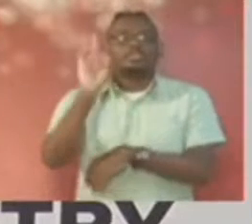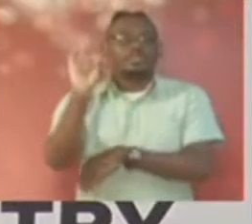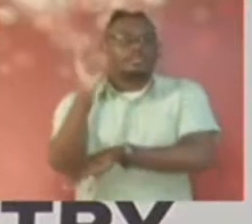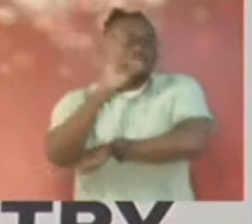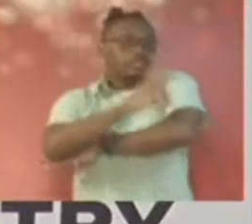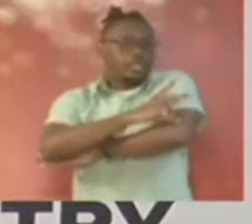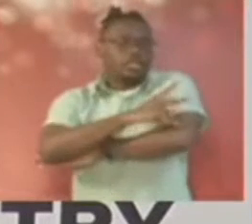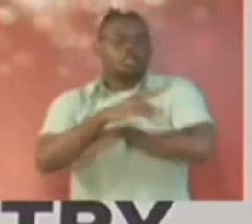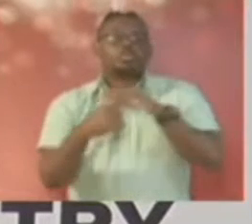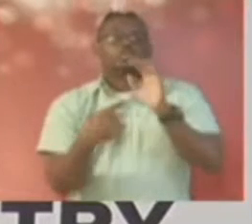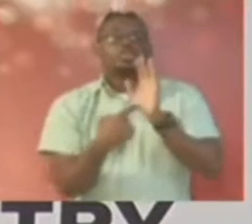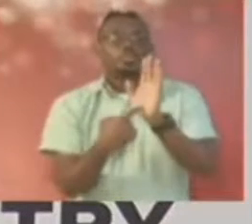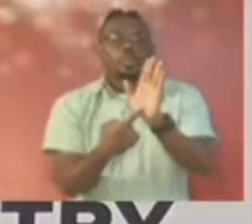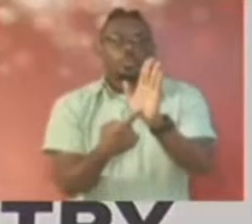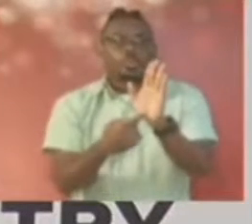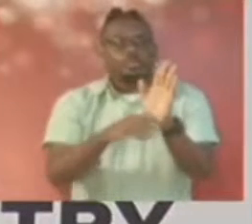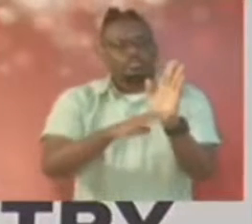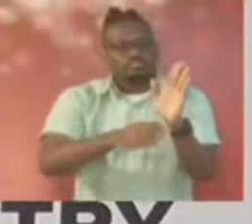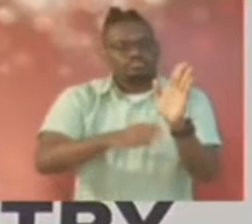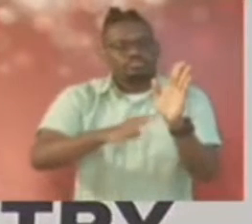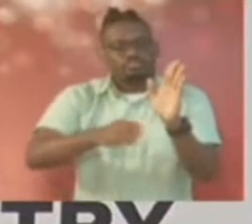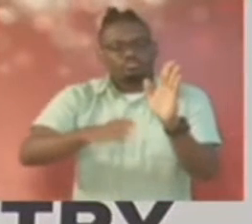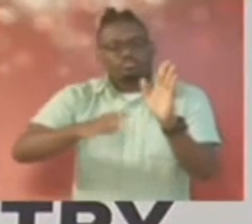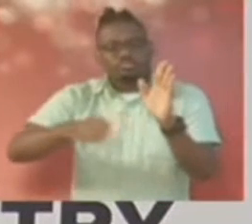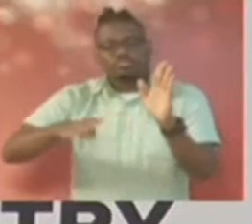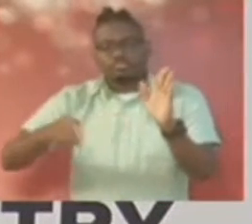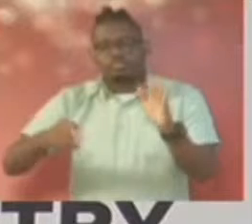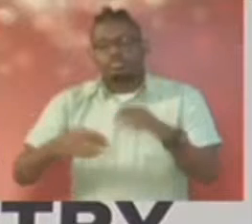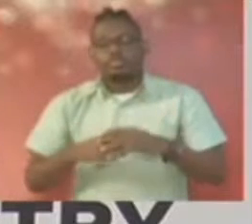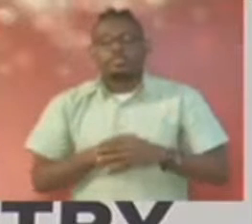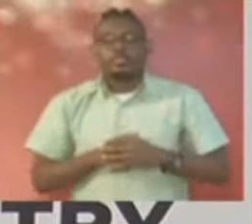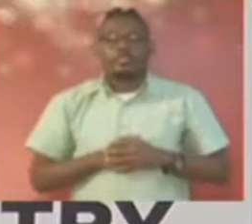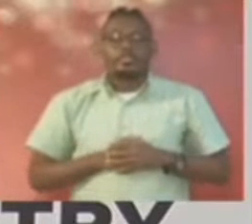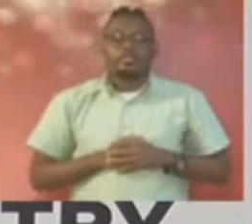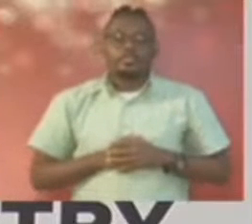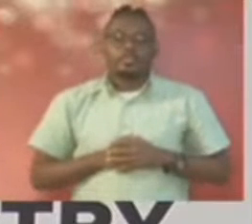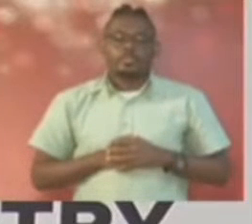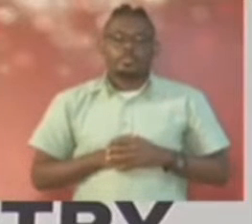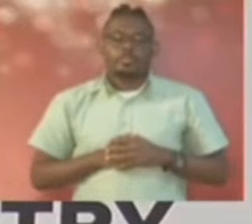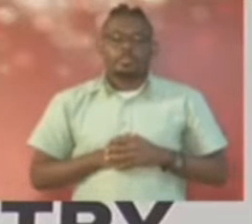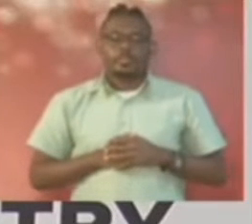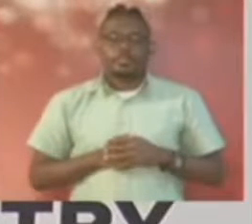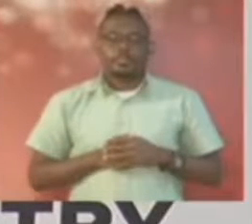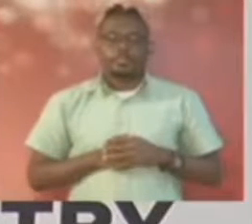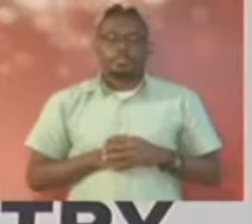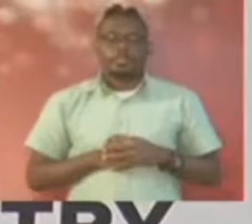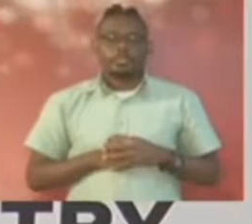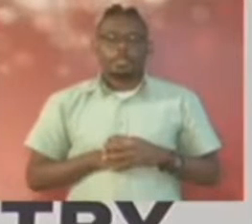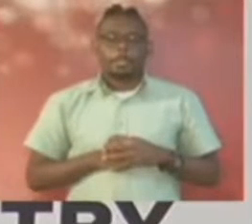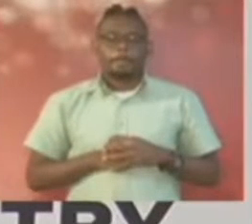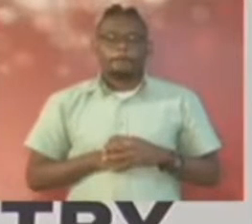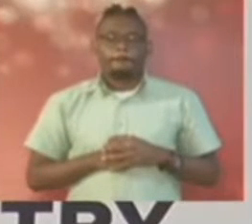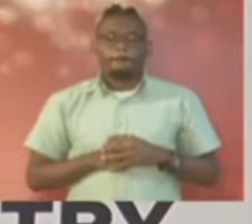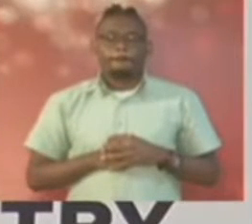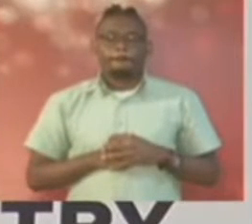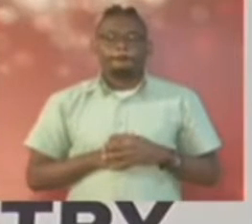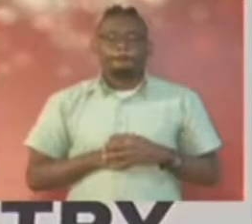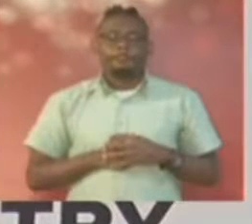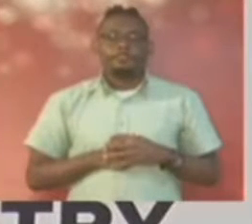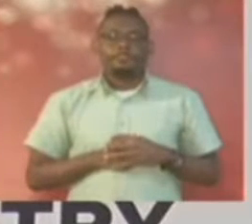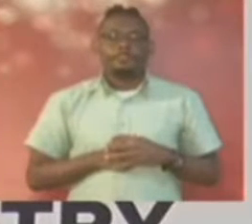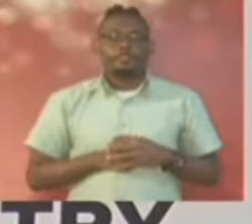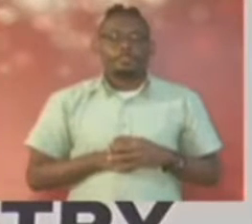sort of averages out over the entire week based on the presentation of people with viral illnesses. Your second